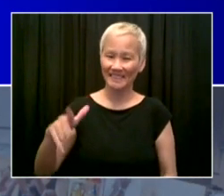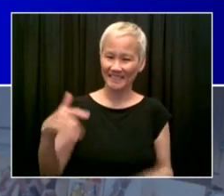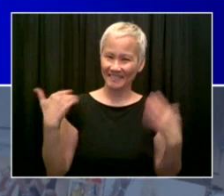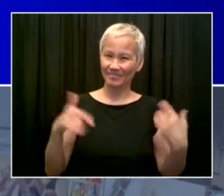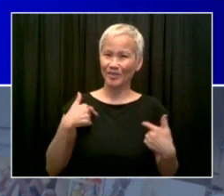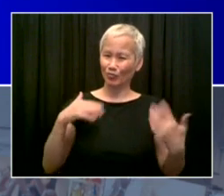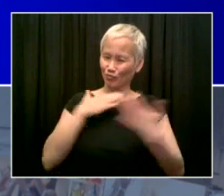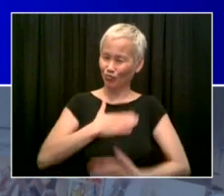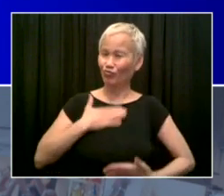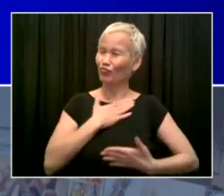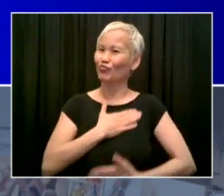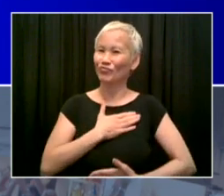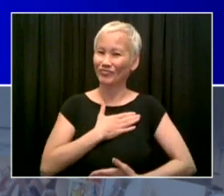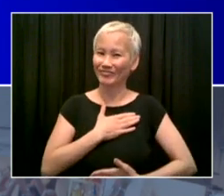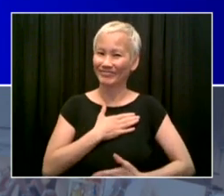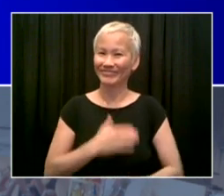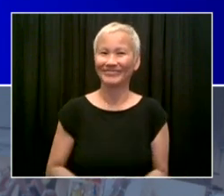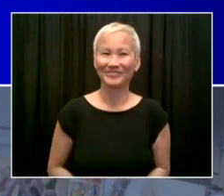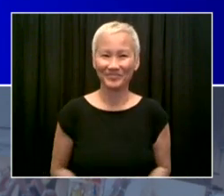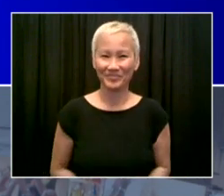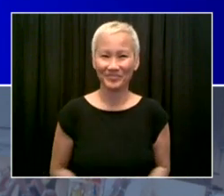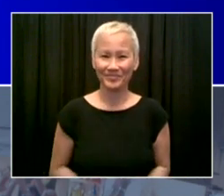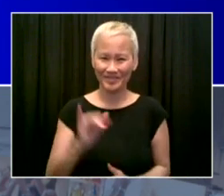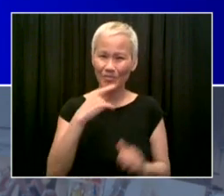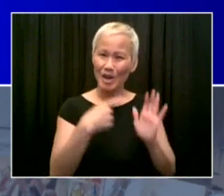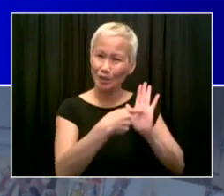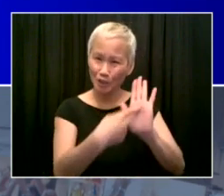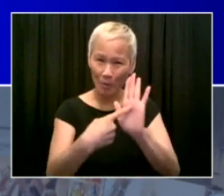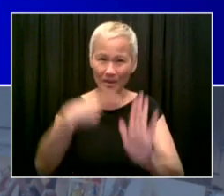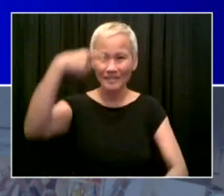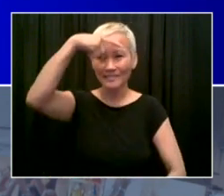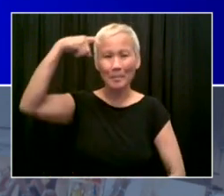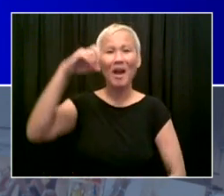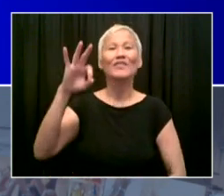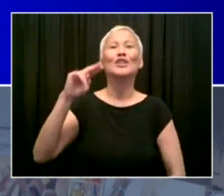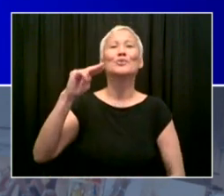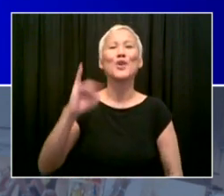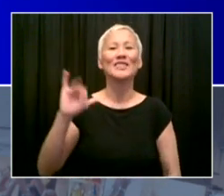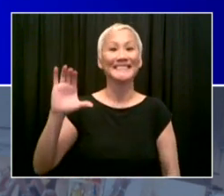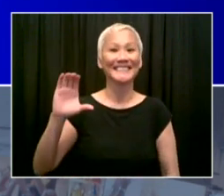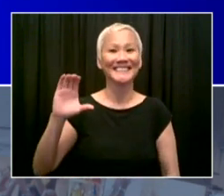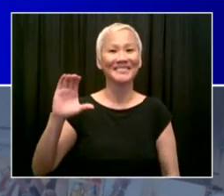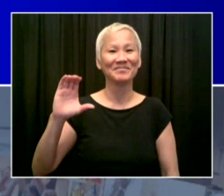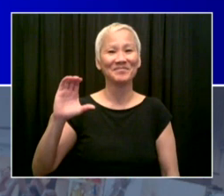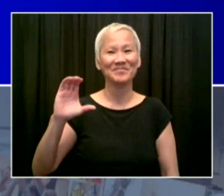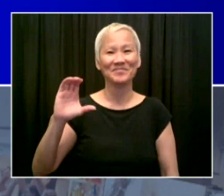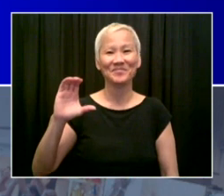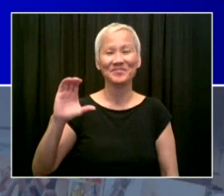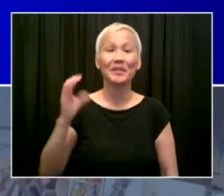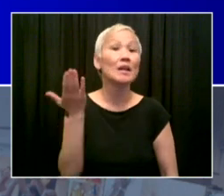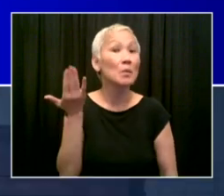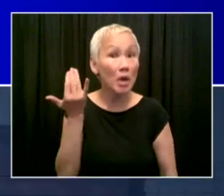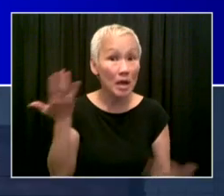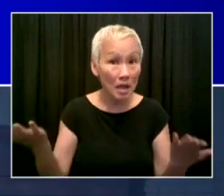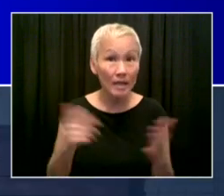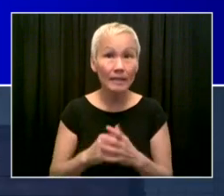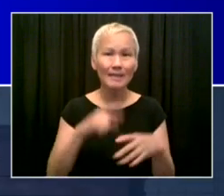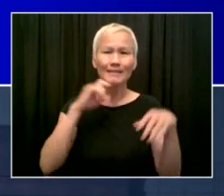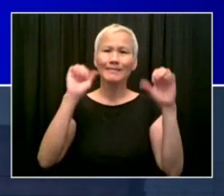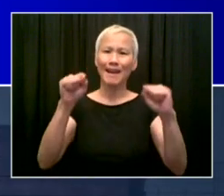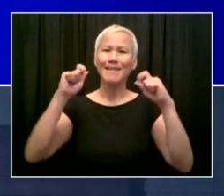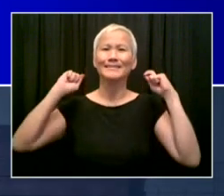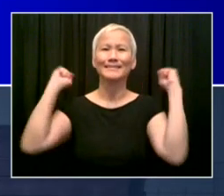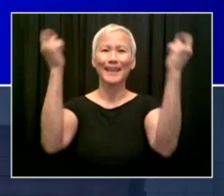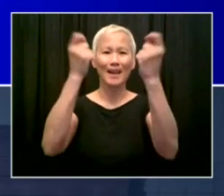we are able to celebrate the summer of New York City is because of vaccinations. The vaccination effort keeps growing. As